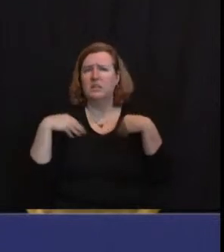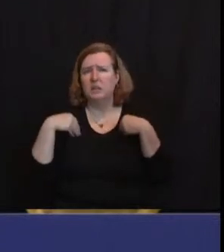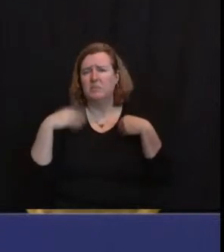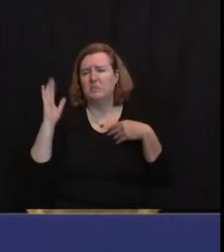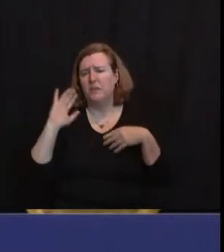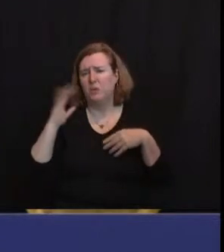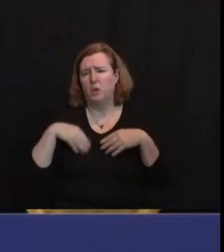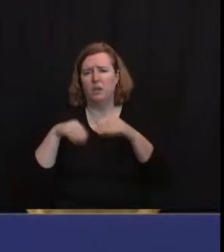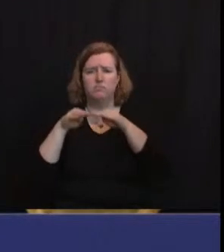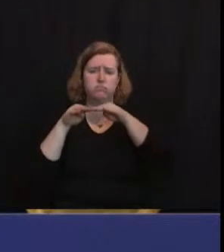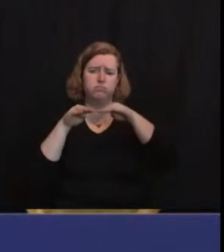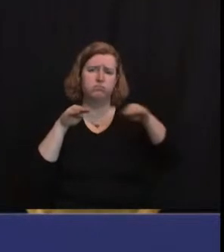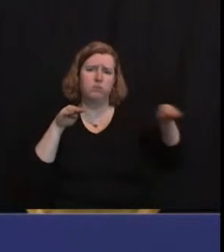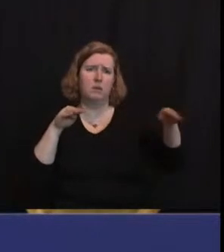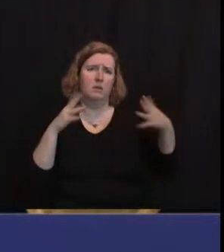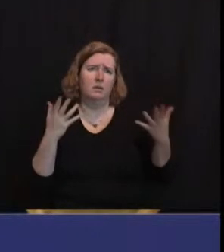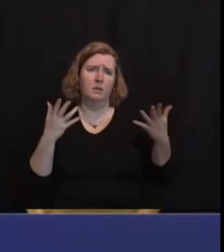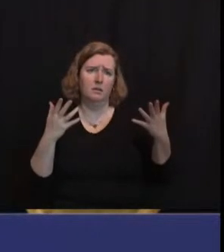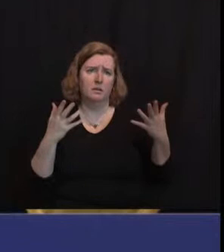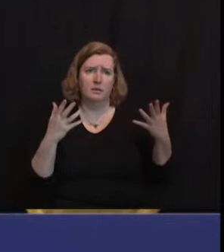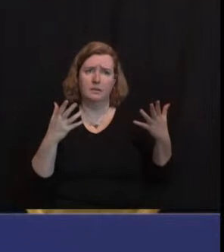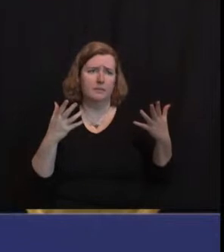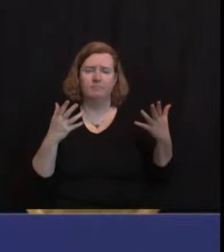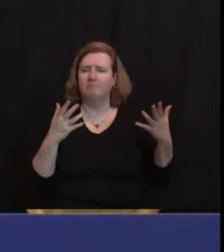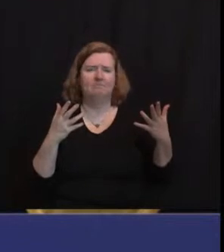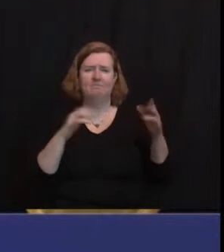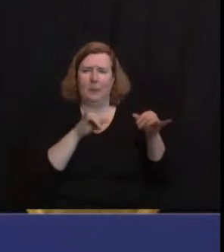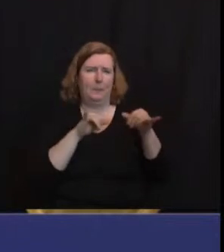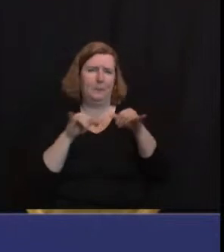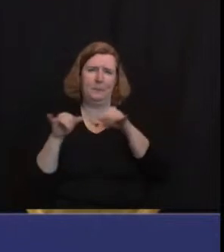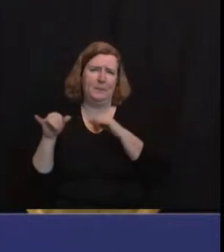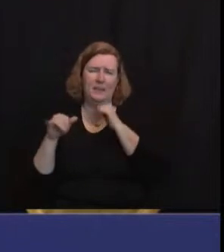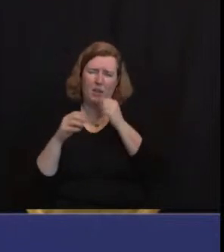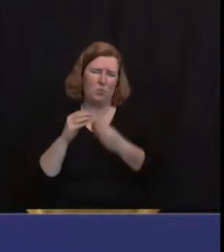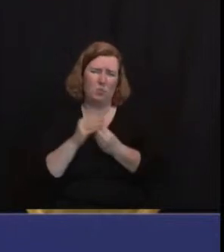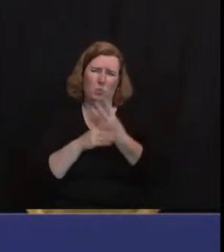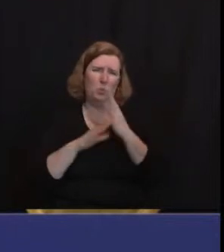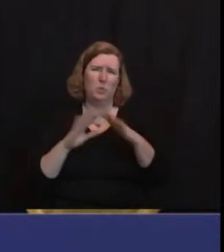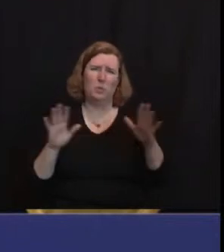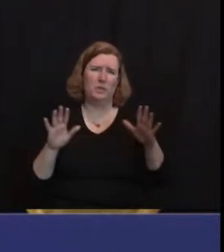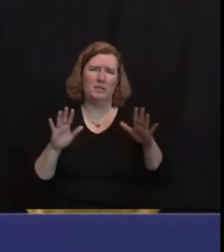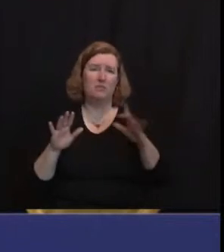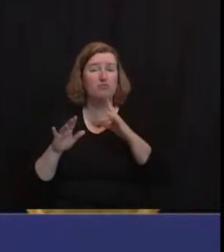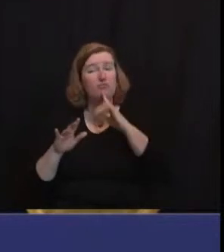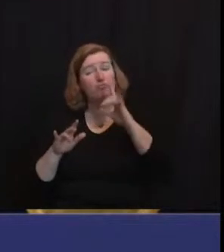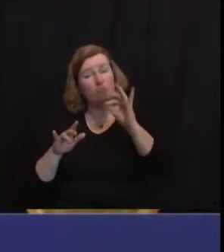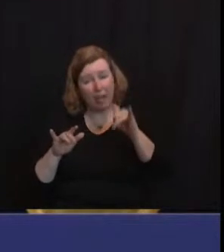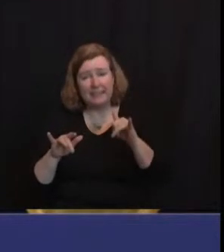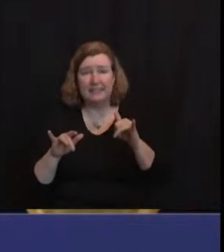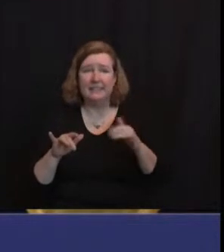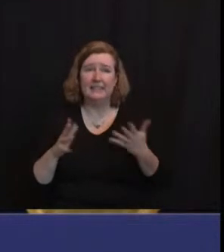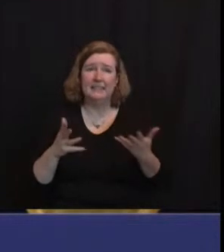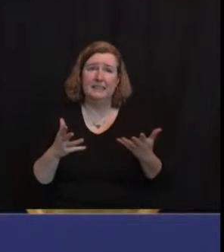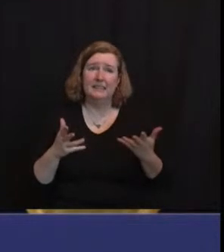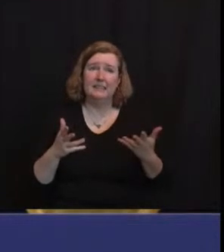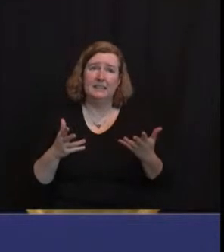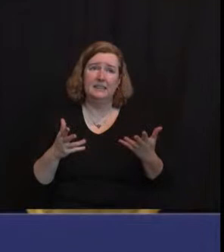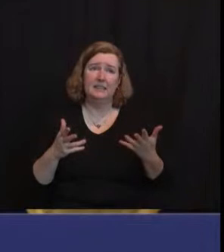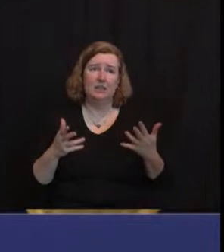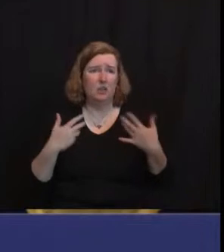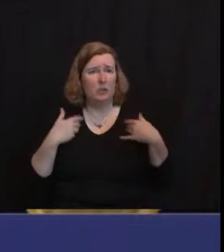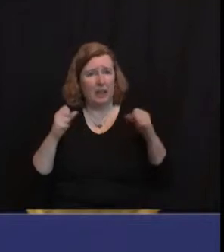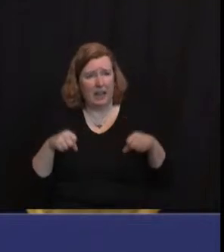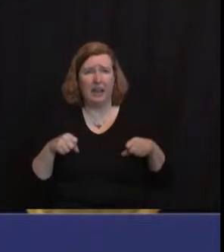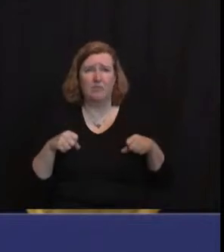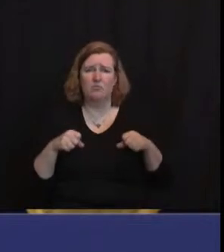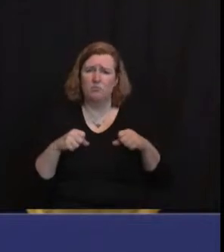fixed box that you had to fit everything into. Well, the reality is there's no reason why we can't grow